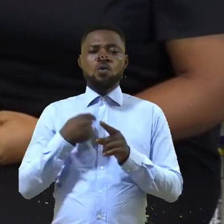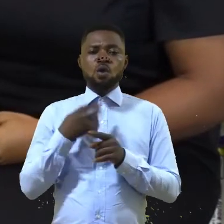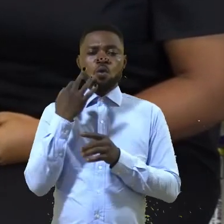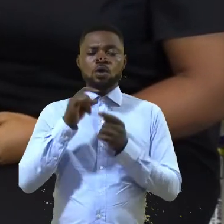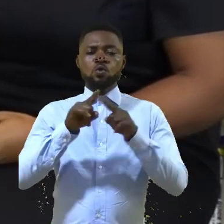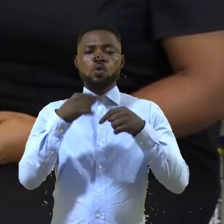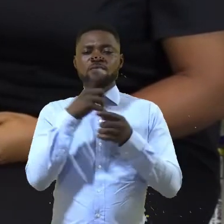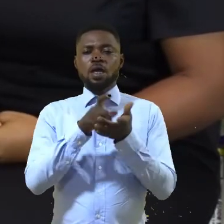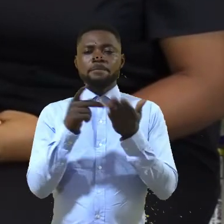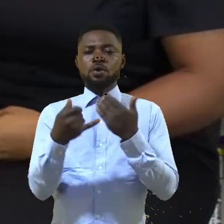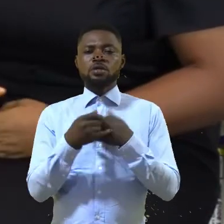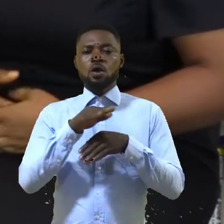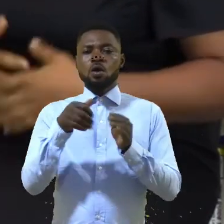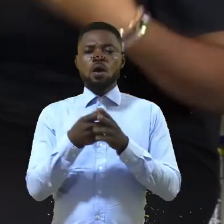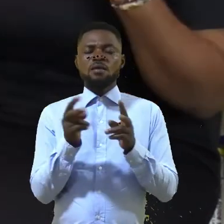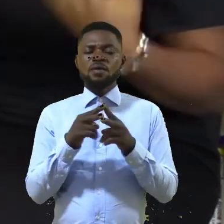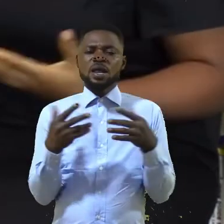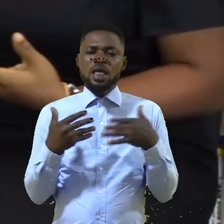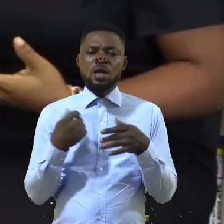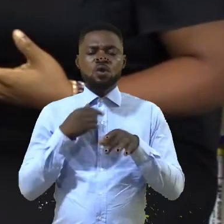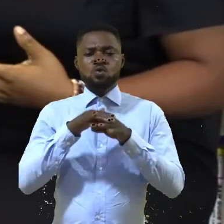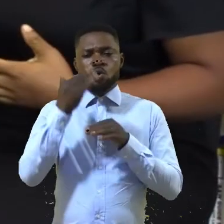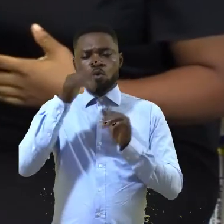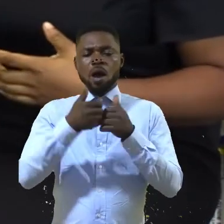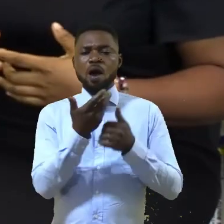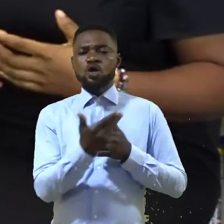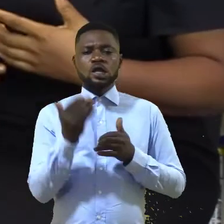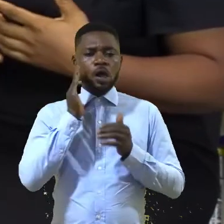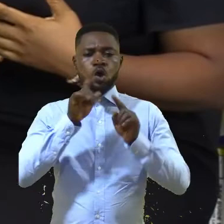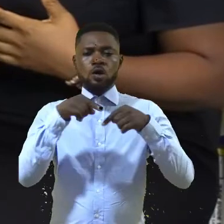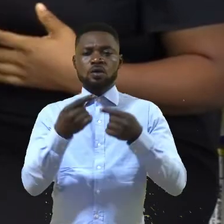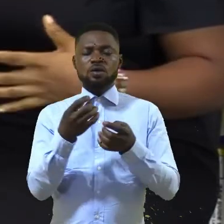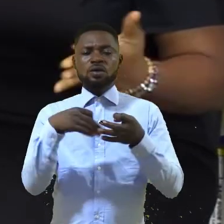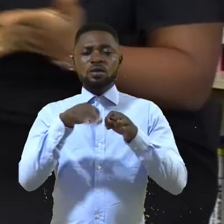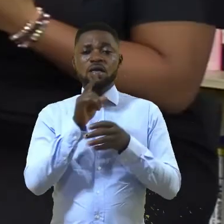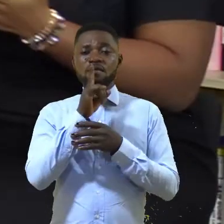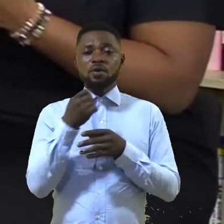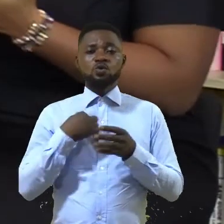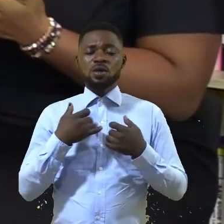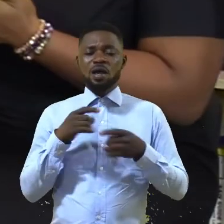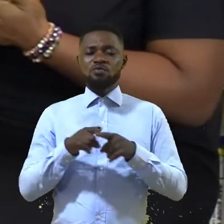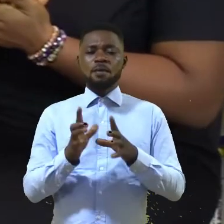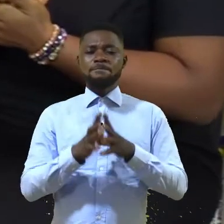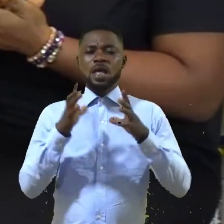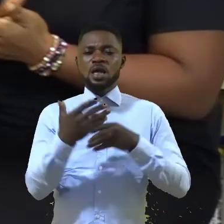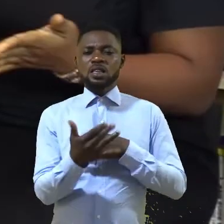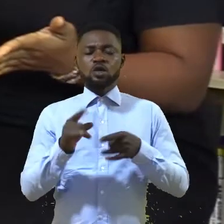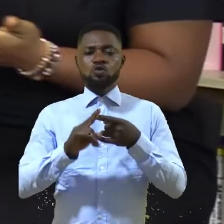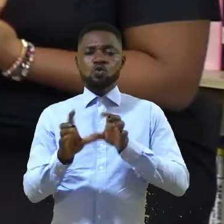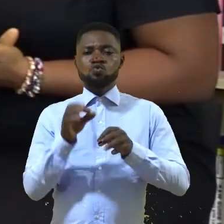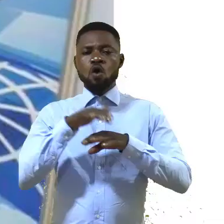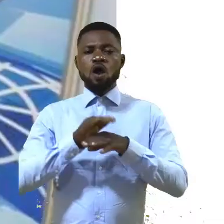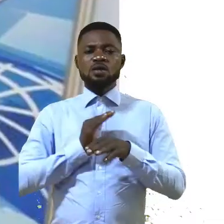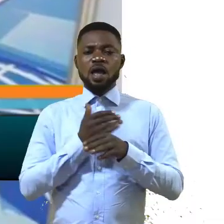go for a project and we were all very nervous. We didn't know how things were going to go. In fact, we had so many things to do on